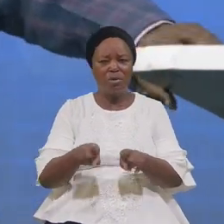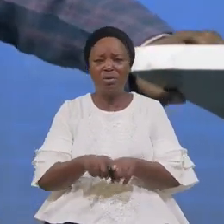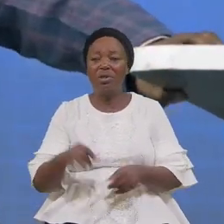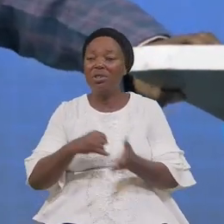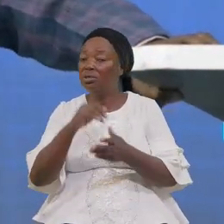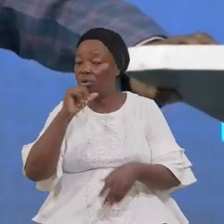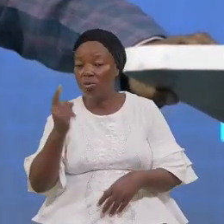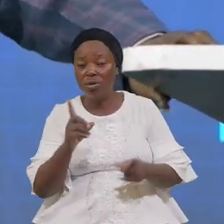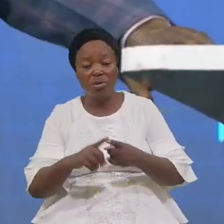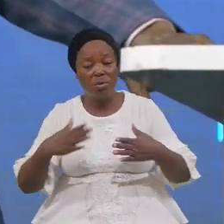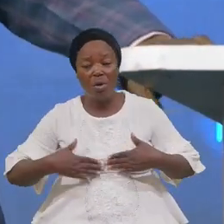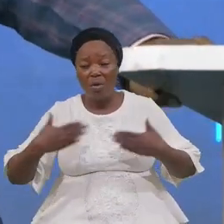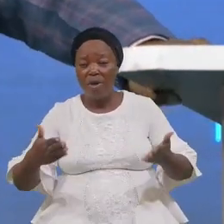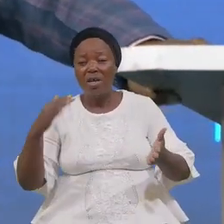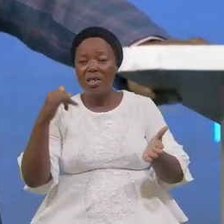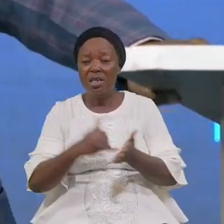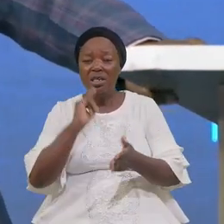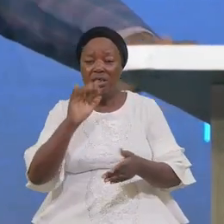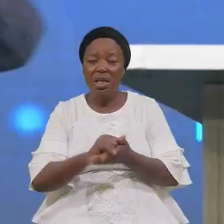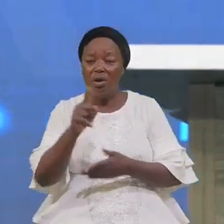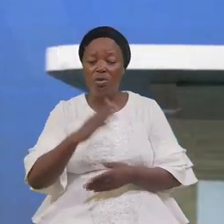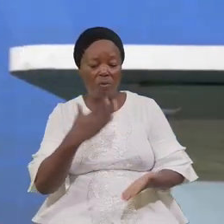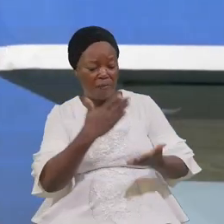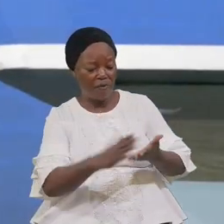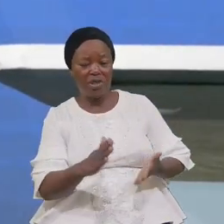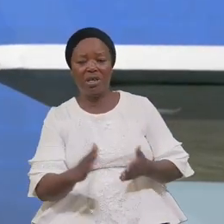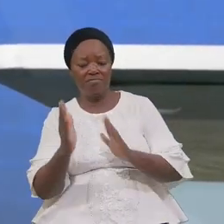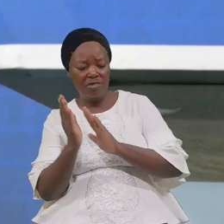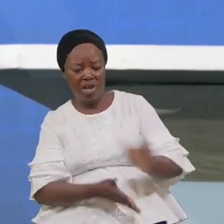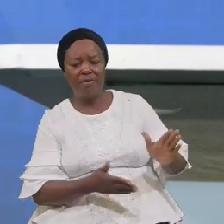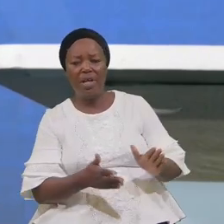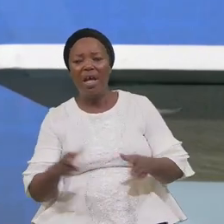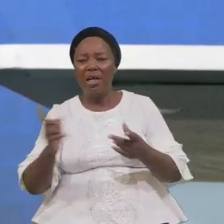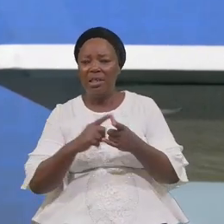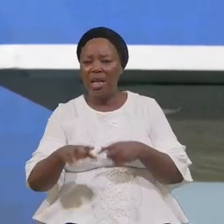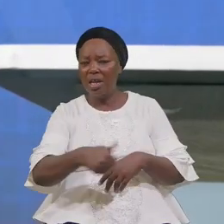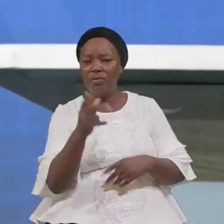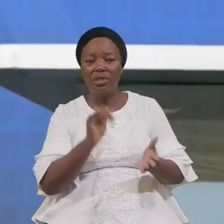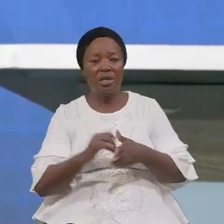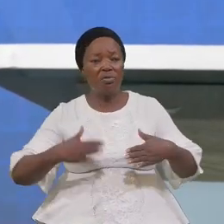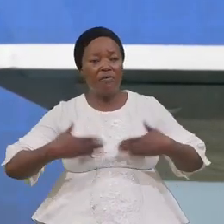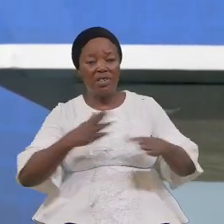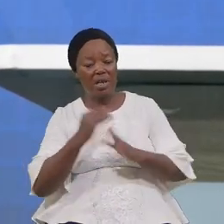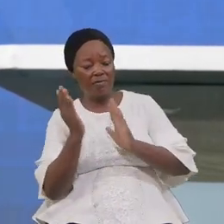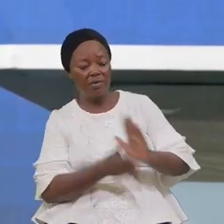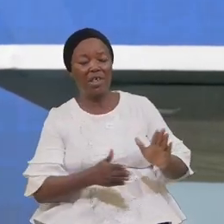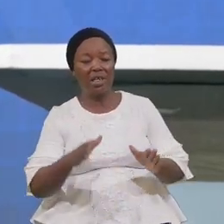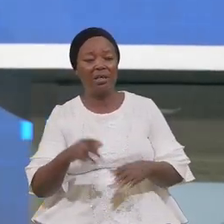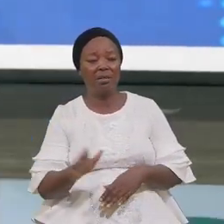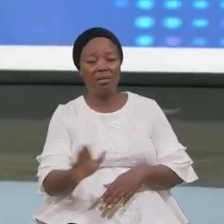confess, it is that you forsake. Whoso confesses and forsaketh